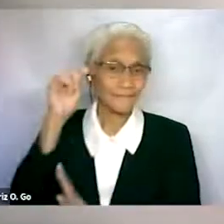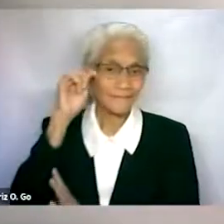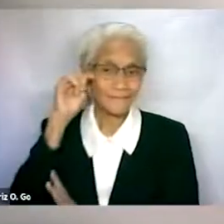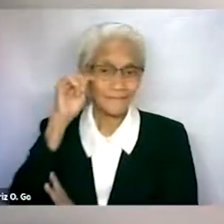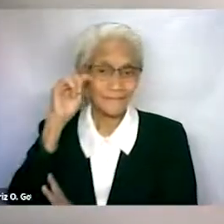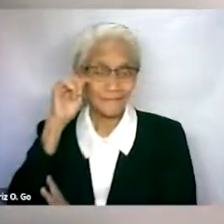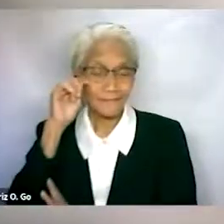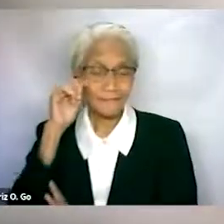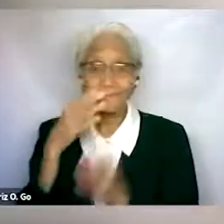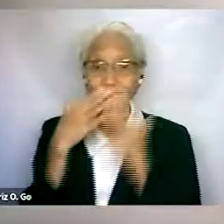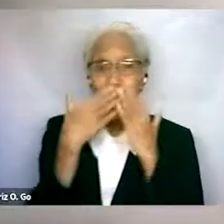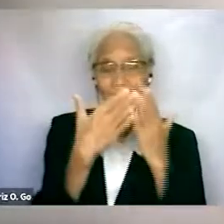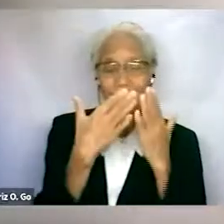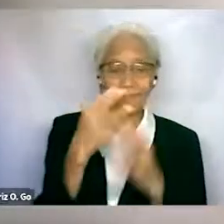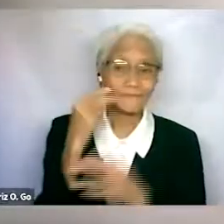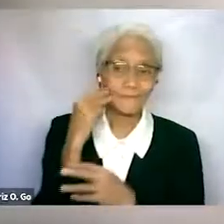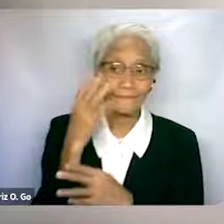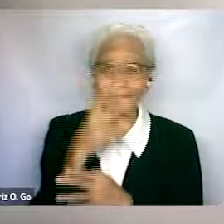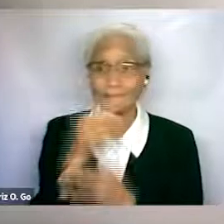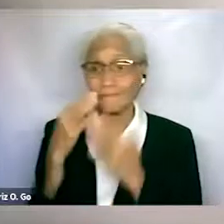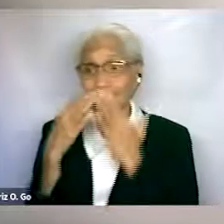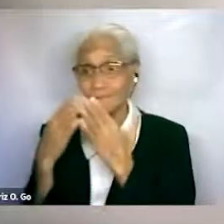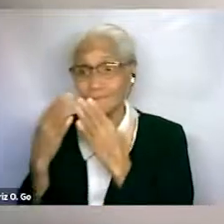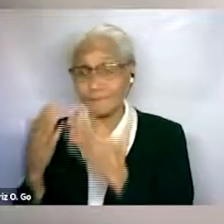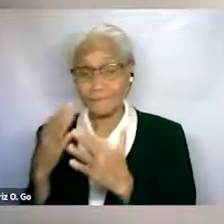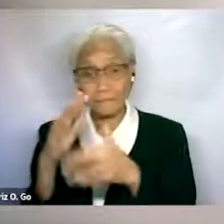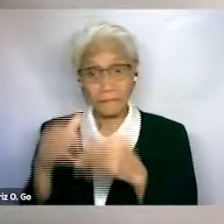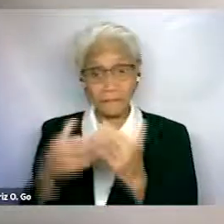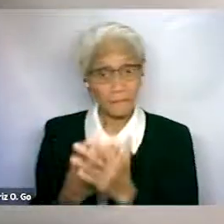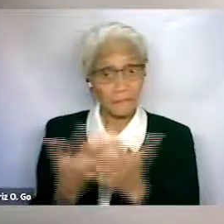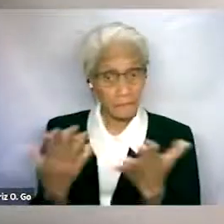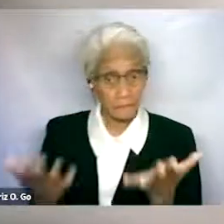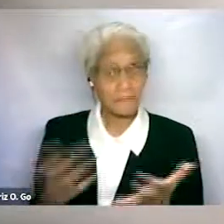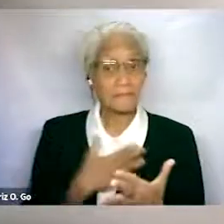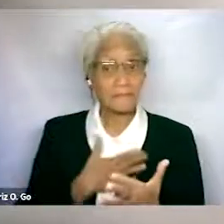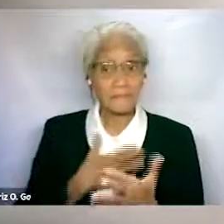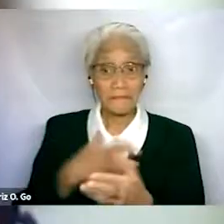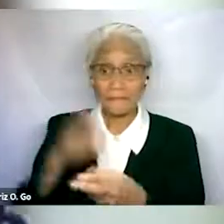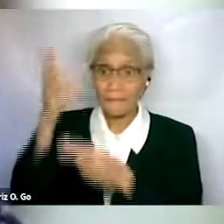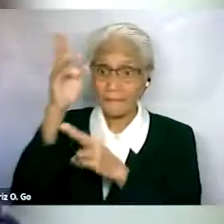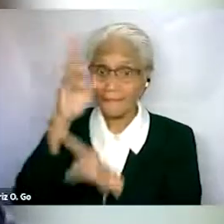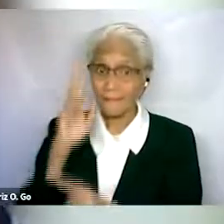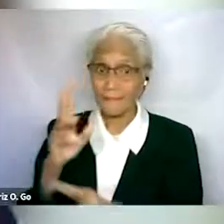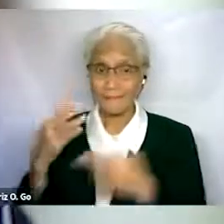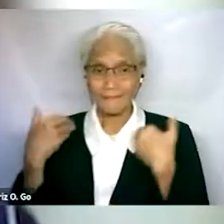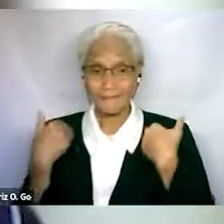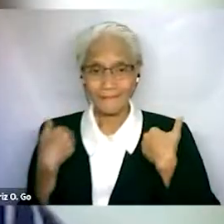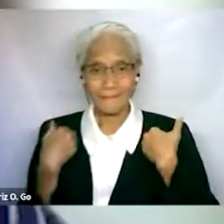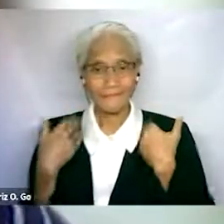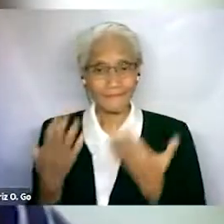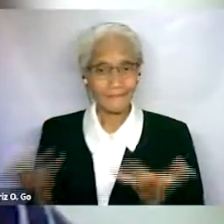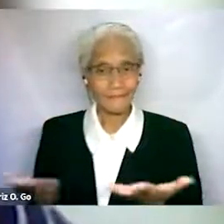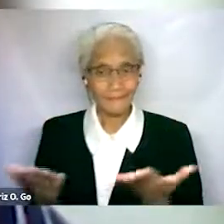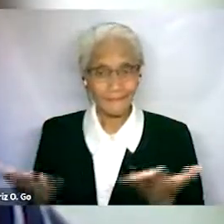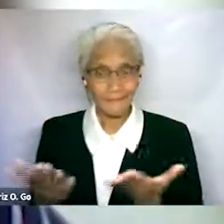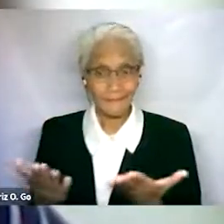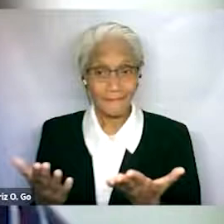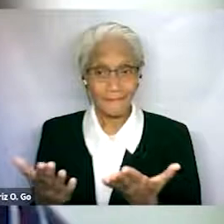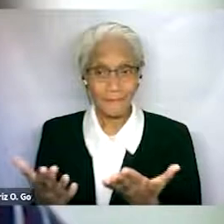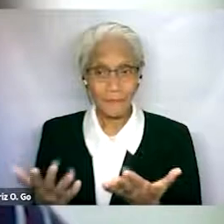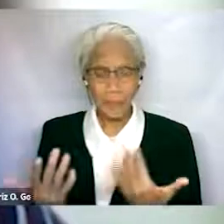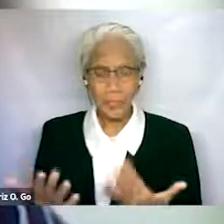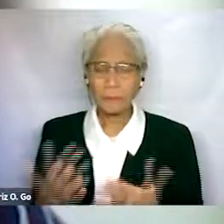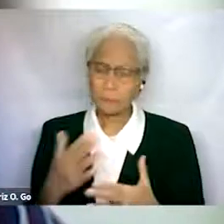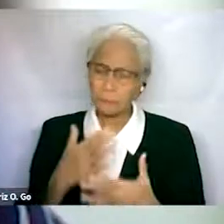Thank you, everyone. And it's really my honor to be a part of this esteemed panel. I'm grateful that the CHR is